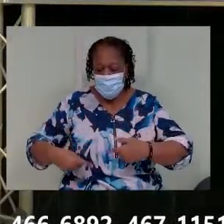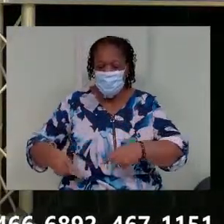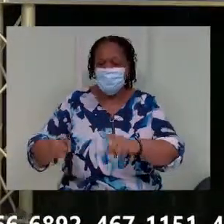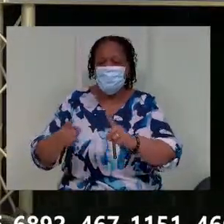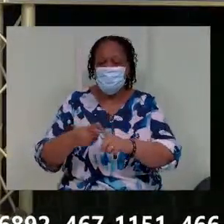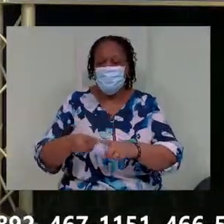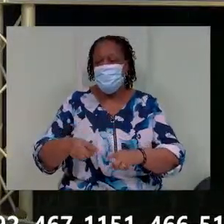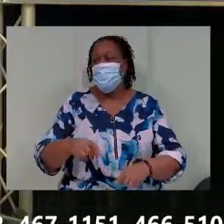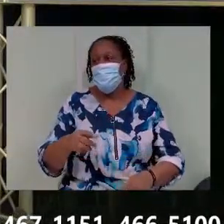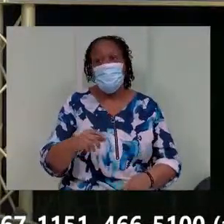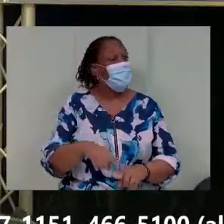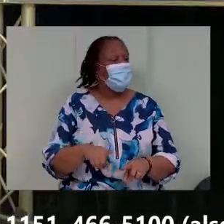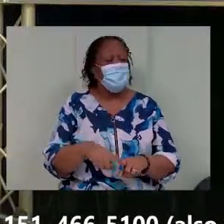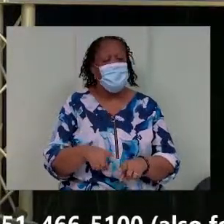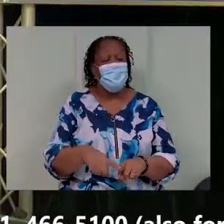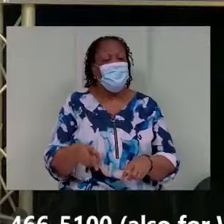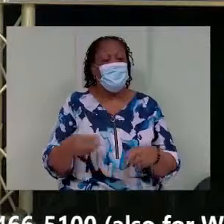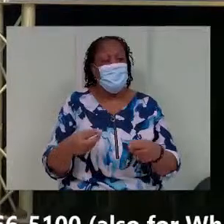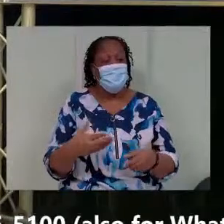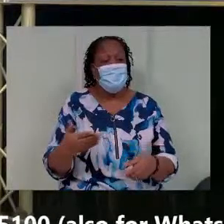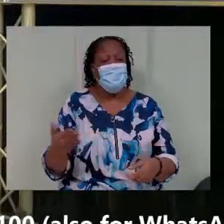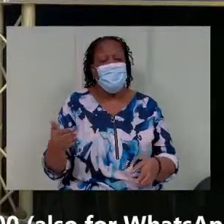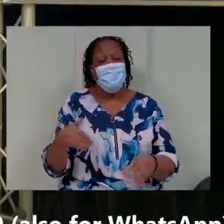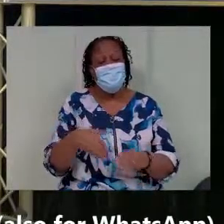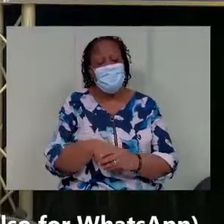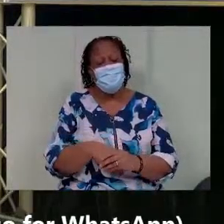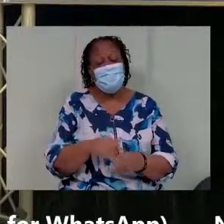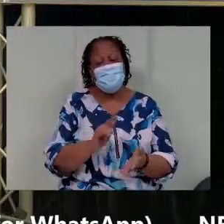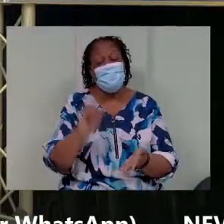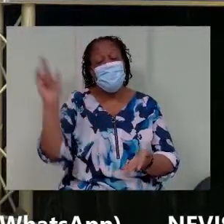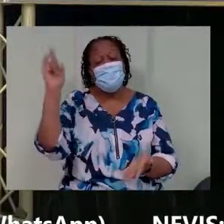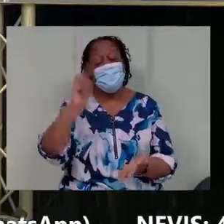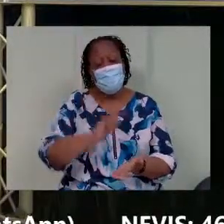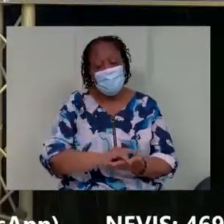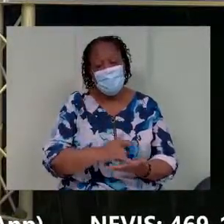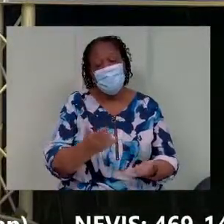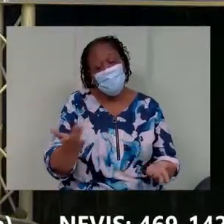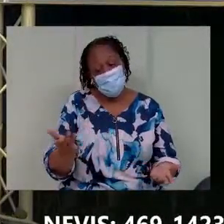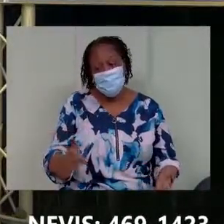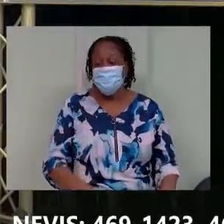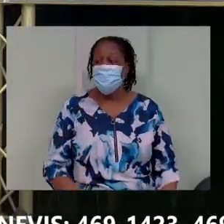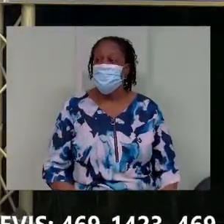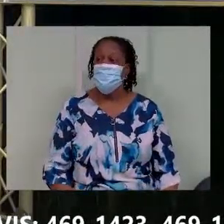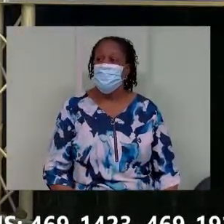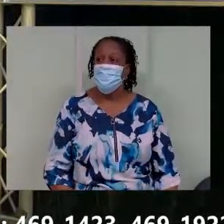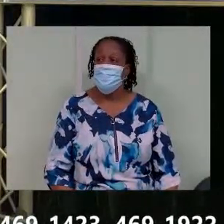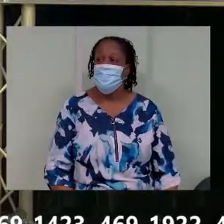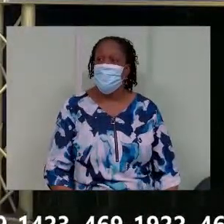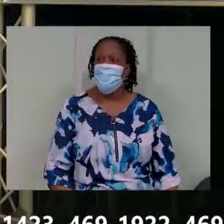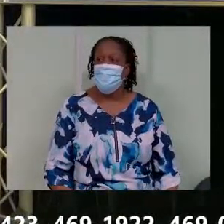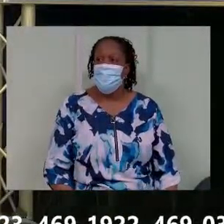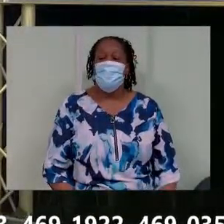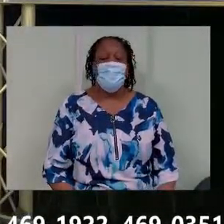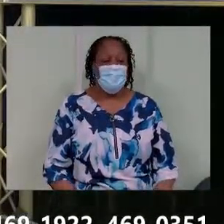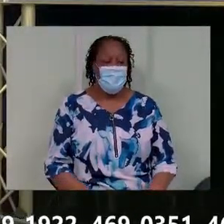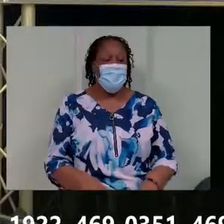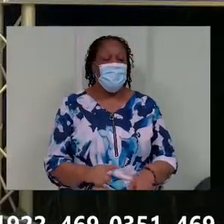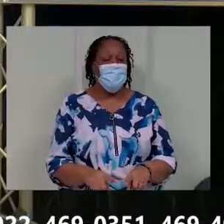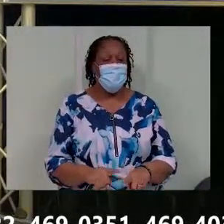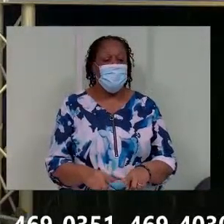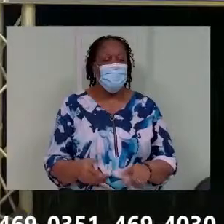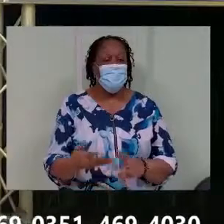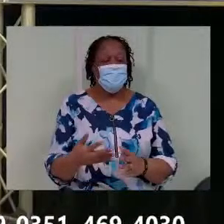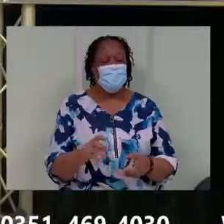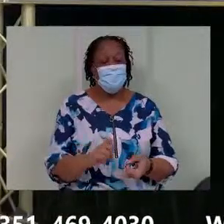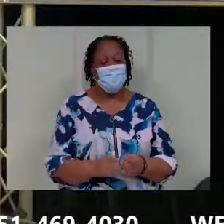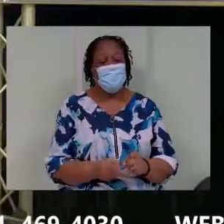immigration. So there will be changes in immigration, and then you proceed downstairs to customs. So there will be obvious changes in the